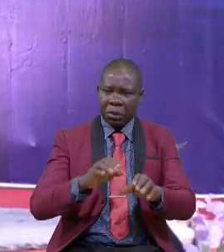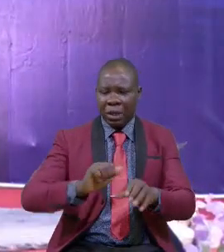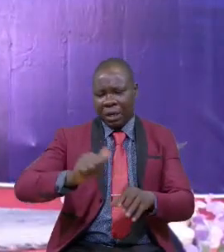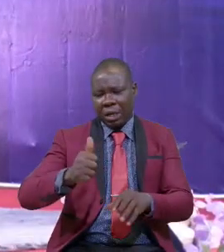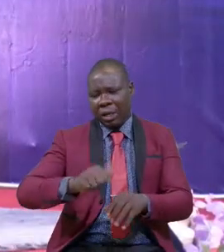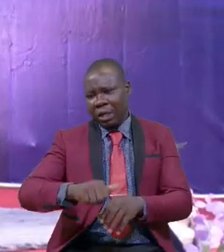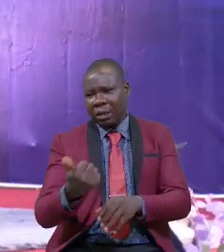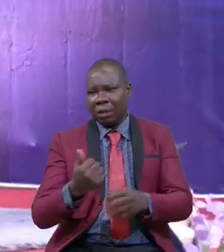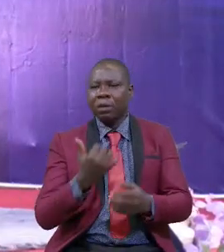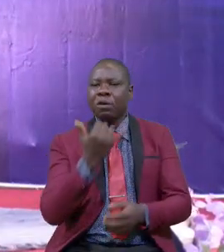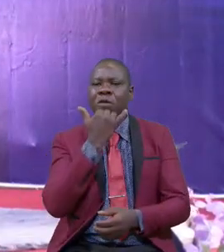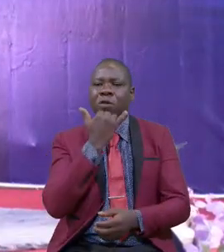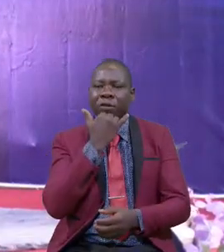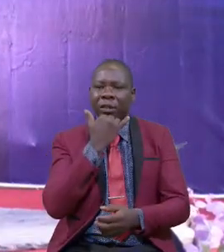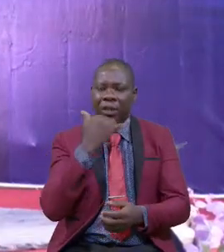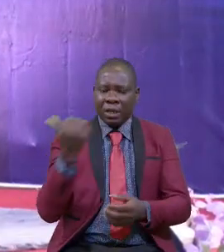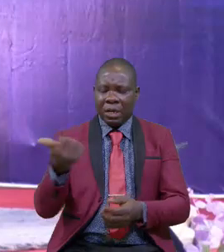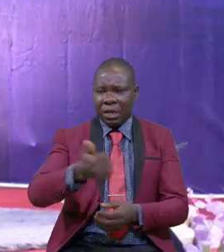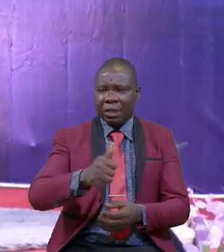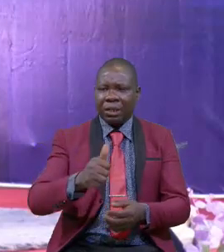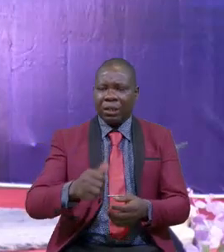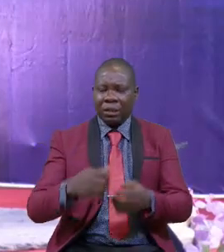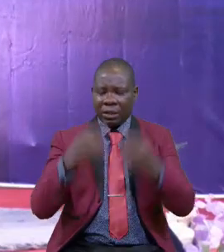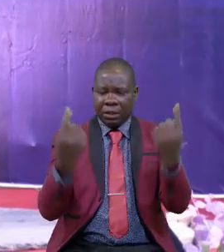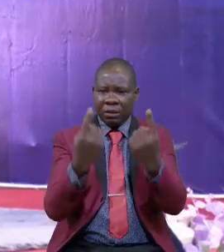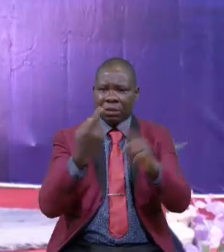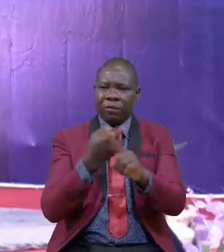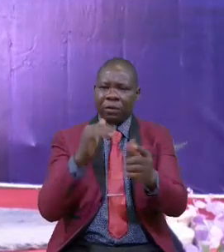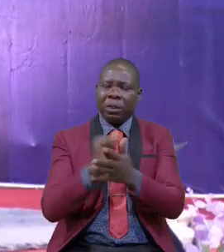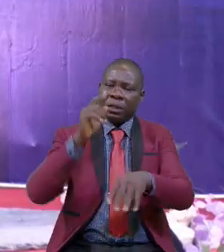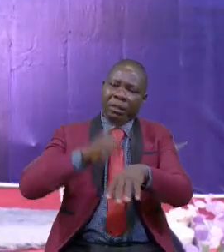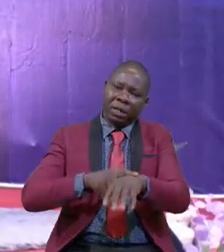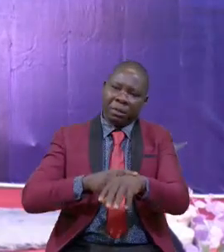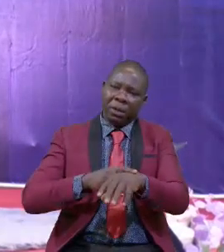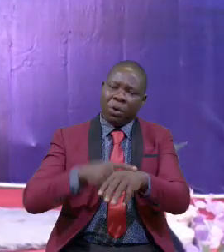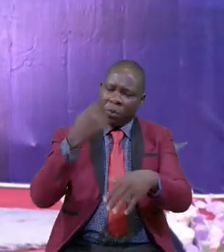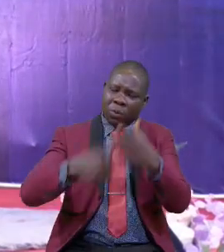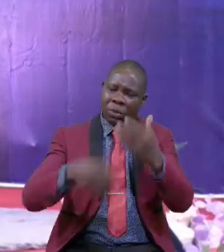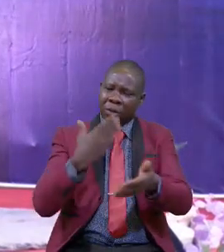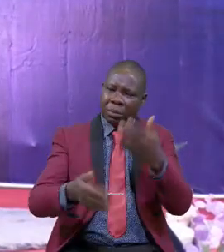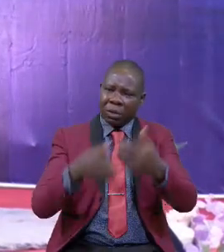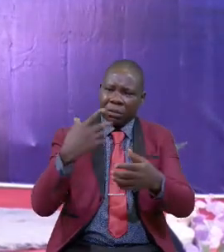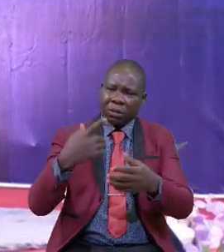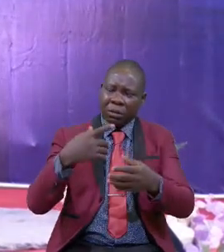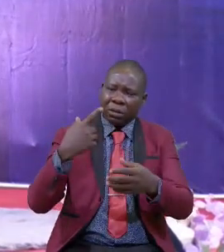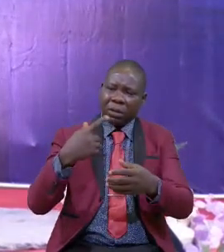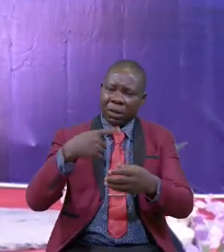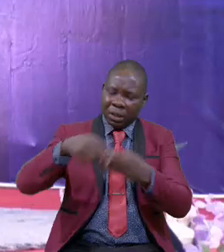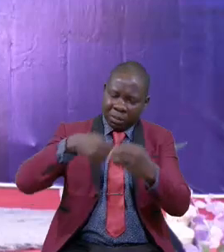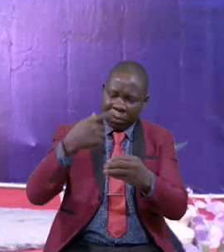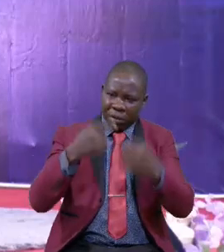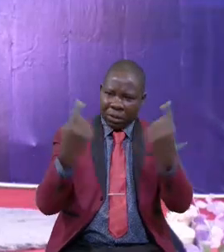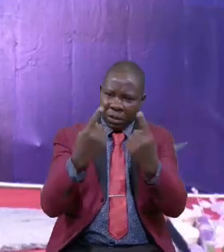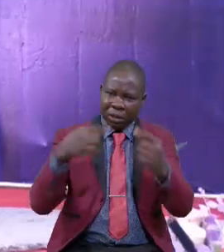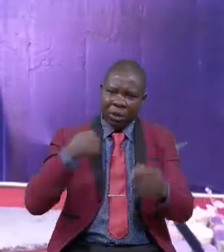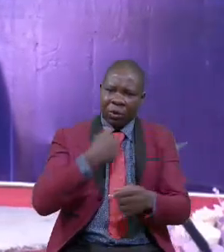sin from that time on, how about the ones we have done in the past? We need His forgiveness, and we need His freedom, and